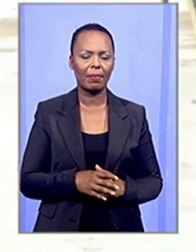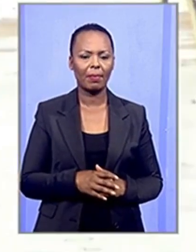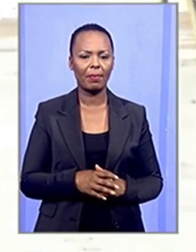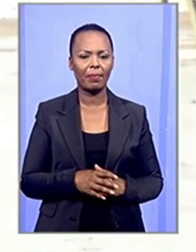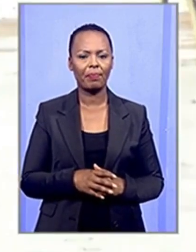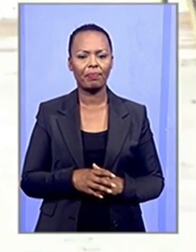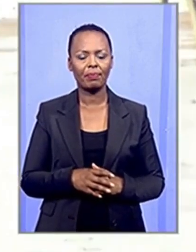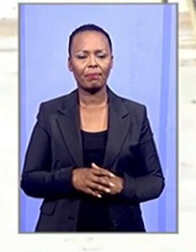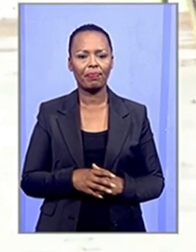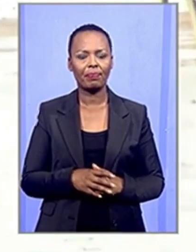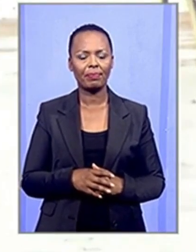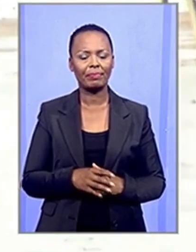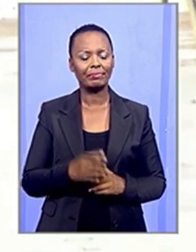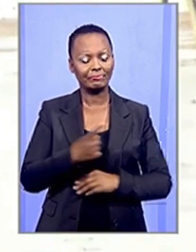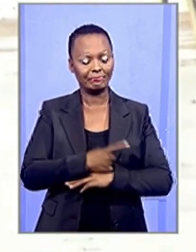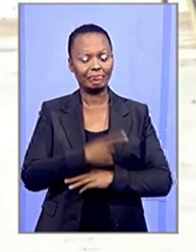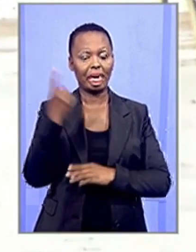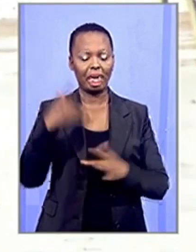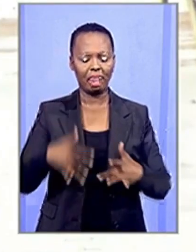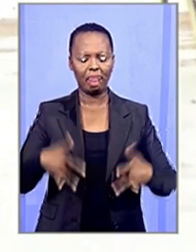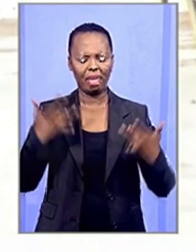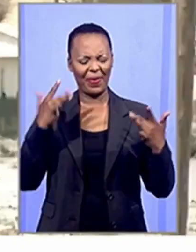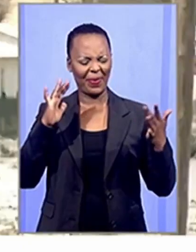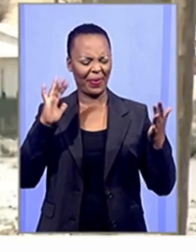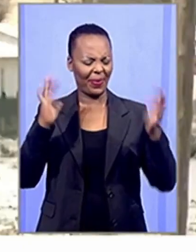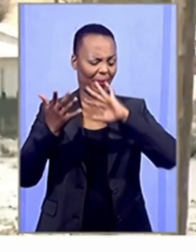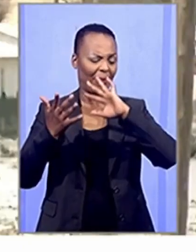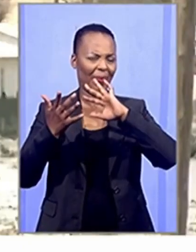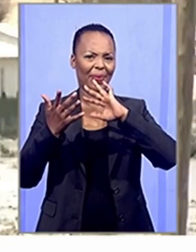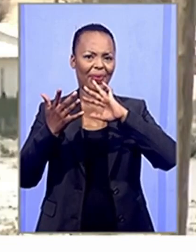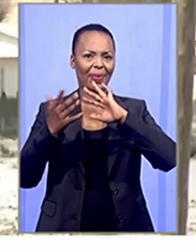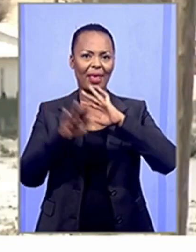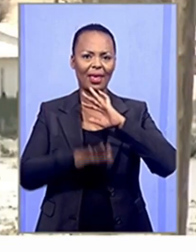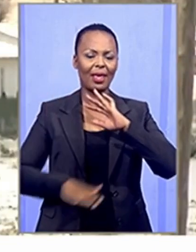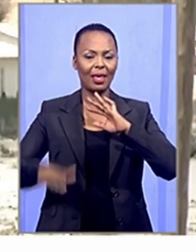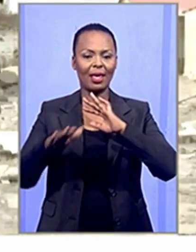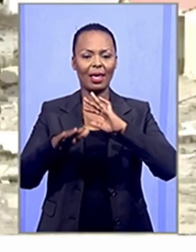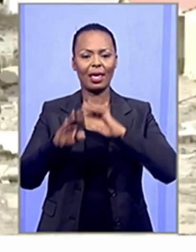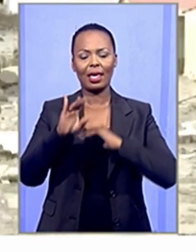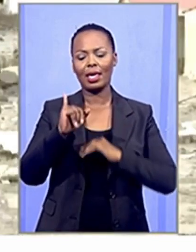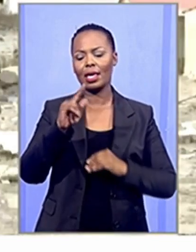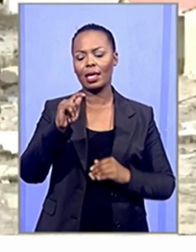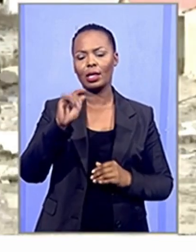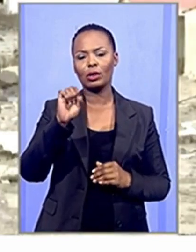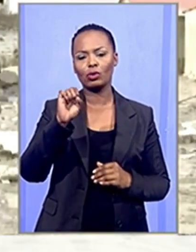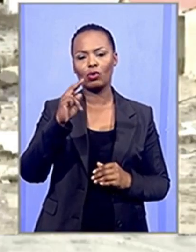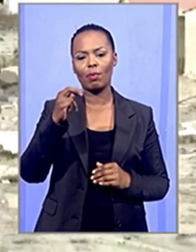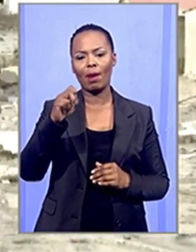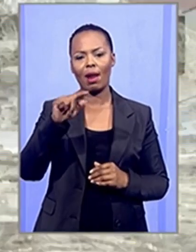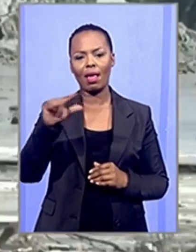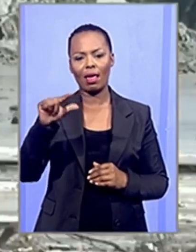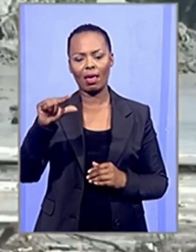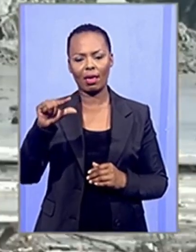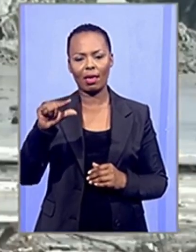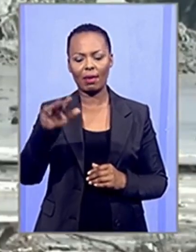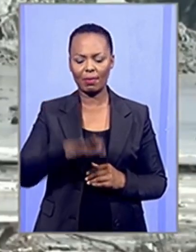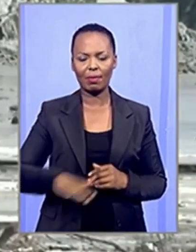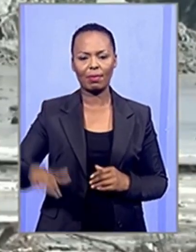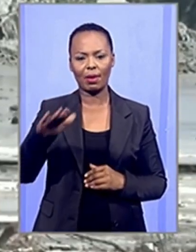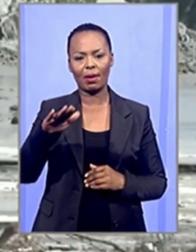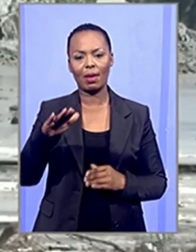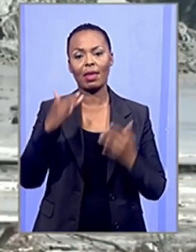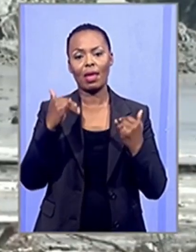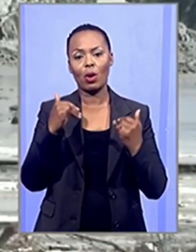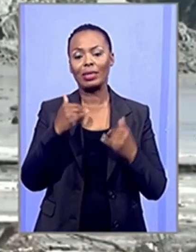Letšatši leo le ile go la fetola maphelo a badudi ba itumeleng le Charlesville. E be e le mesong ya Sontaga ya 11